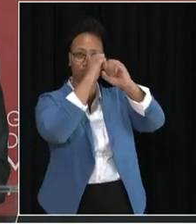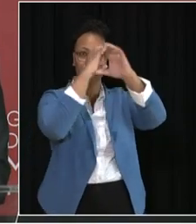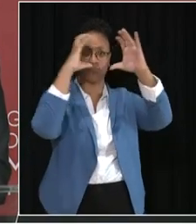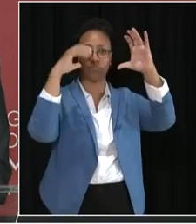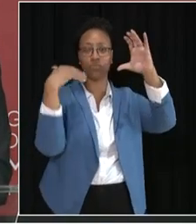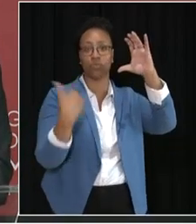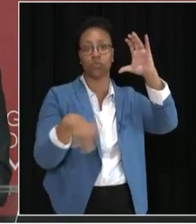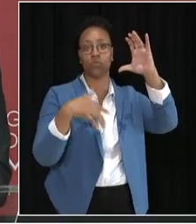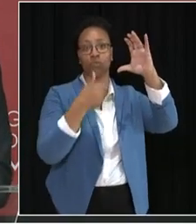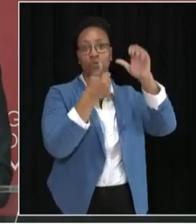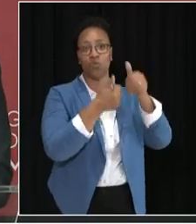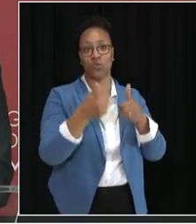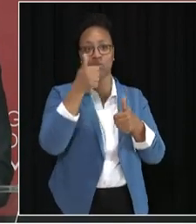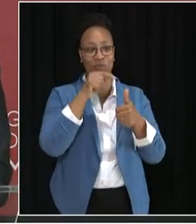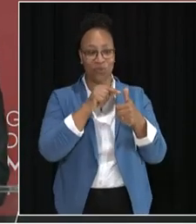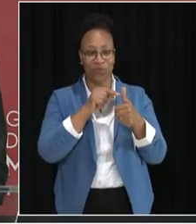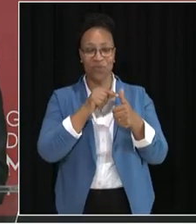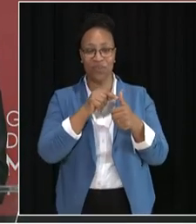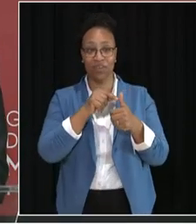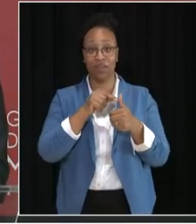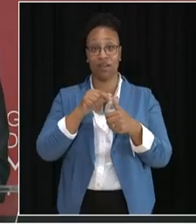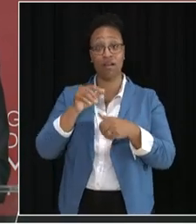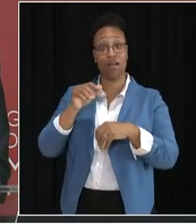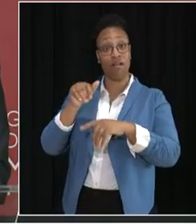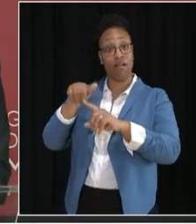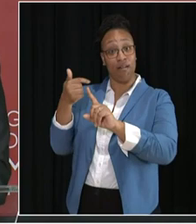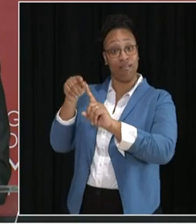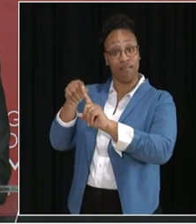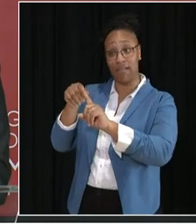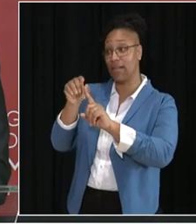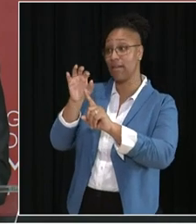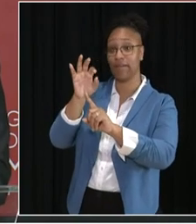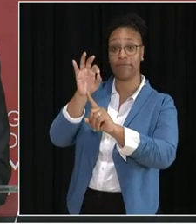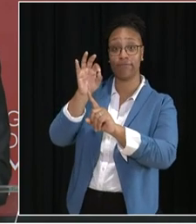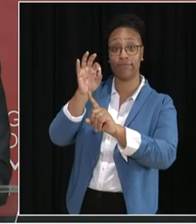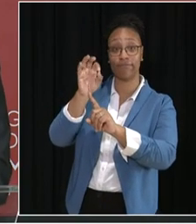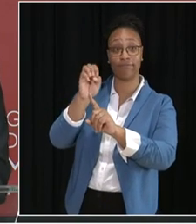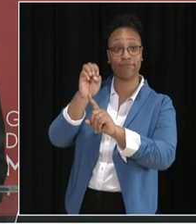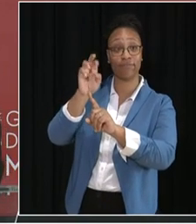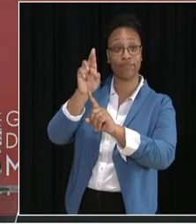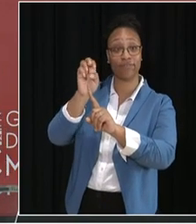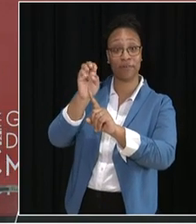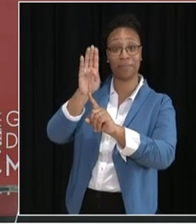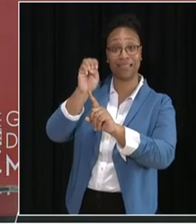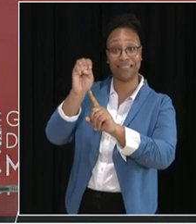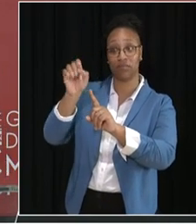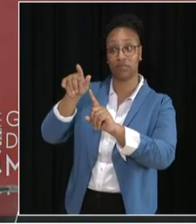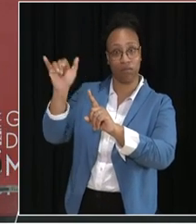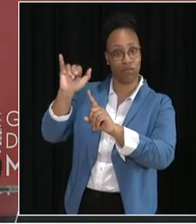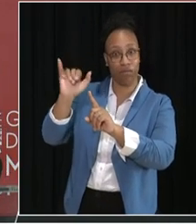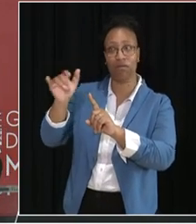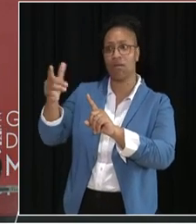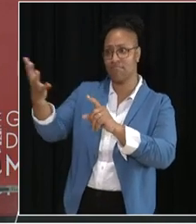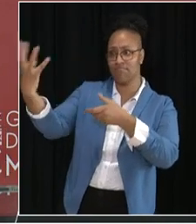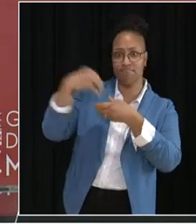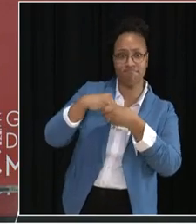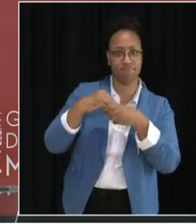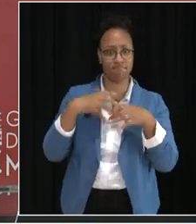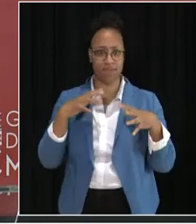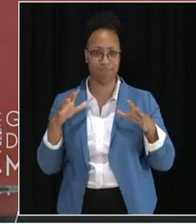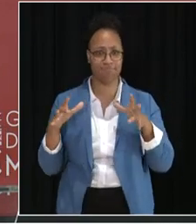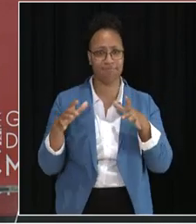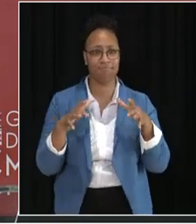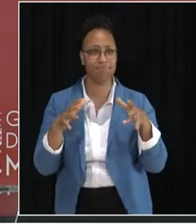and your team for your partnership and support of DGS to make sure our school facilities support our young